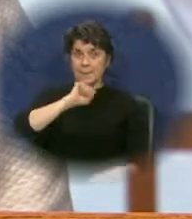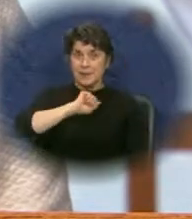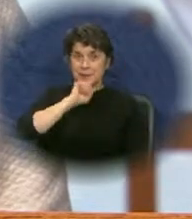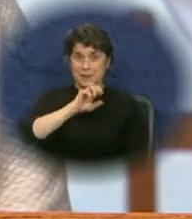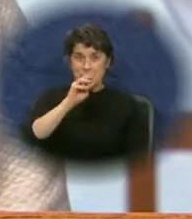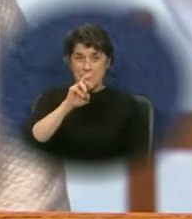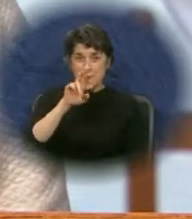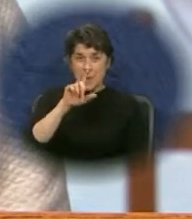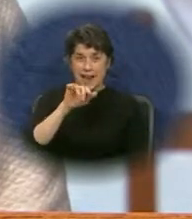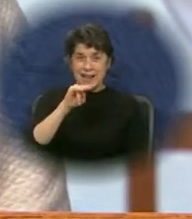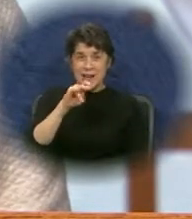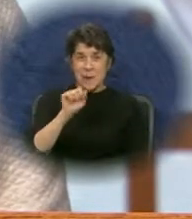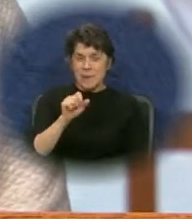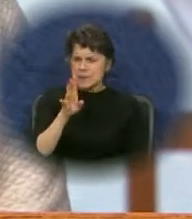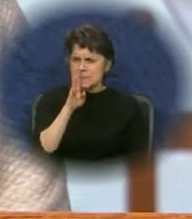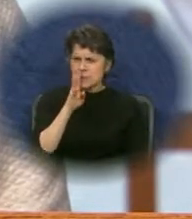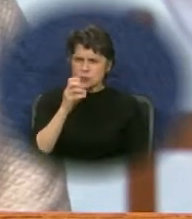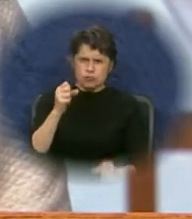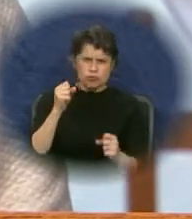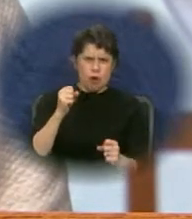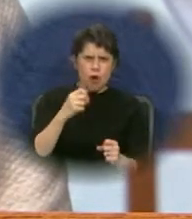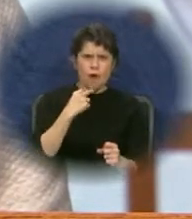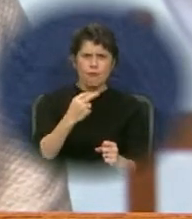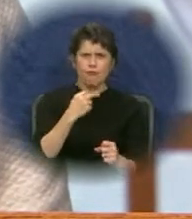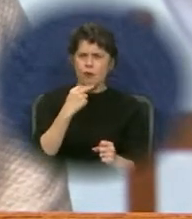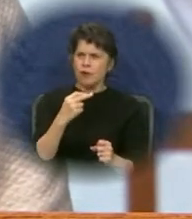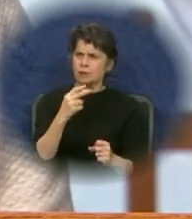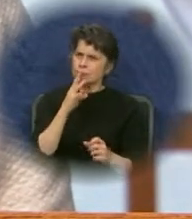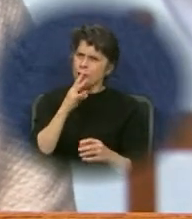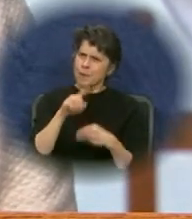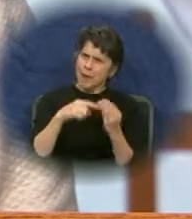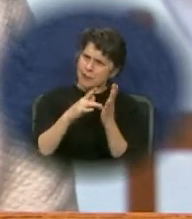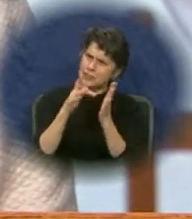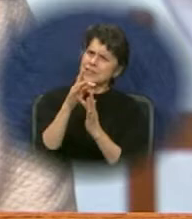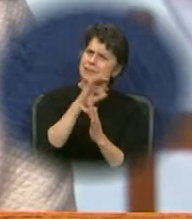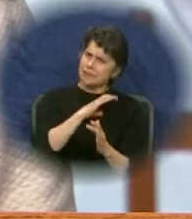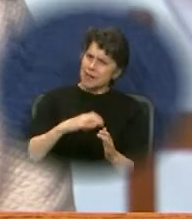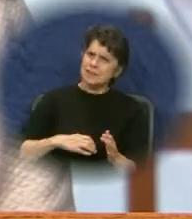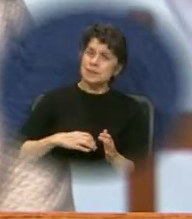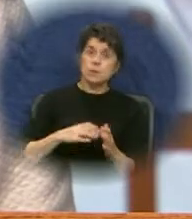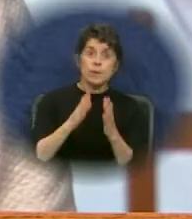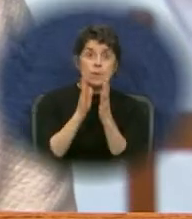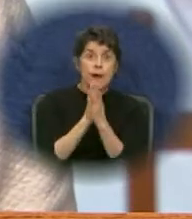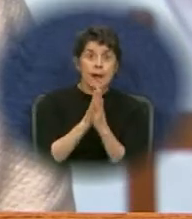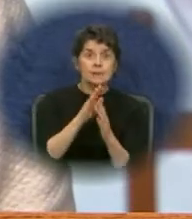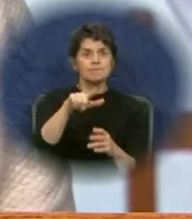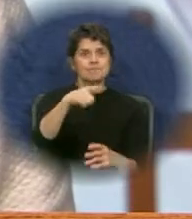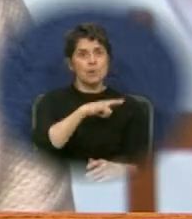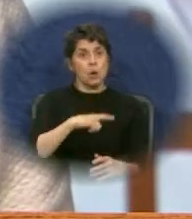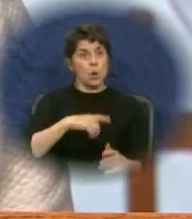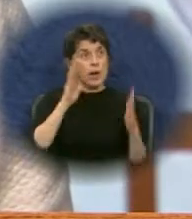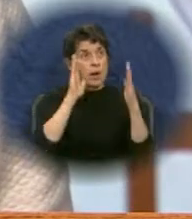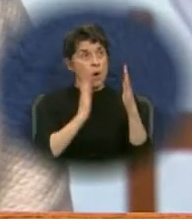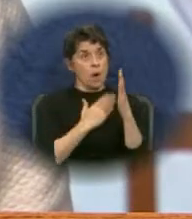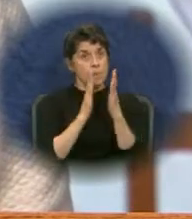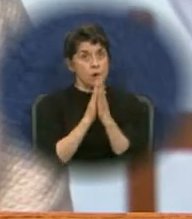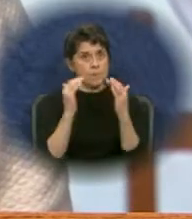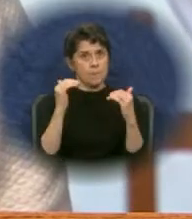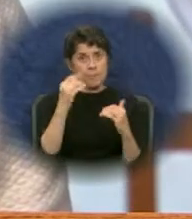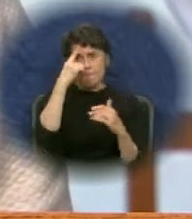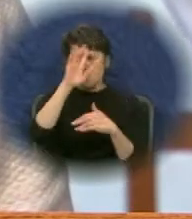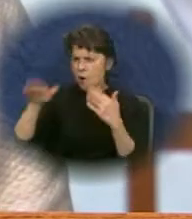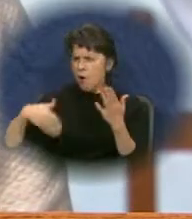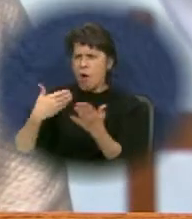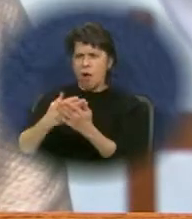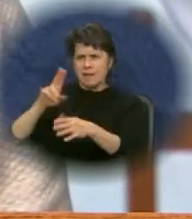voice of the glory revealed in Jesus Christ. We pray to the Lord. Lord, hear our prayer. For all nations and local